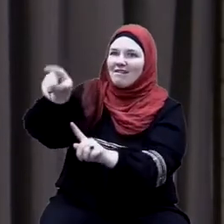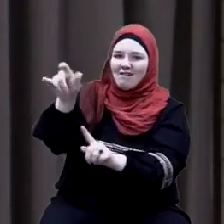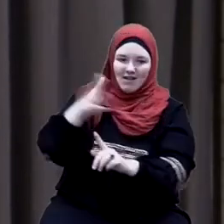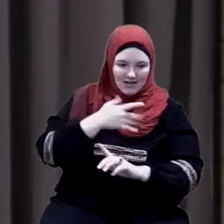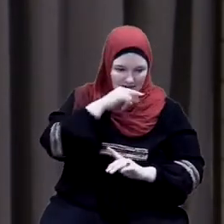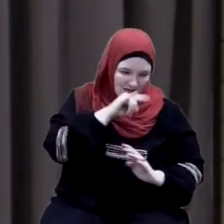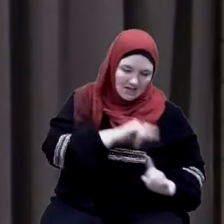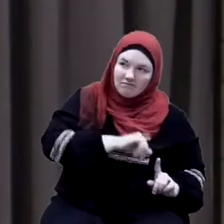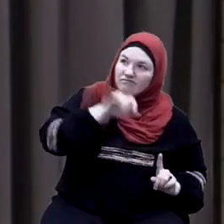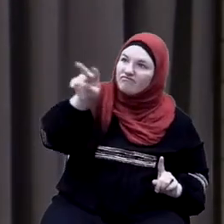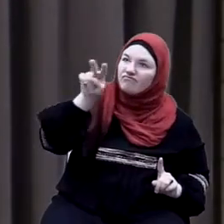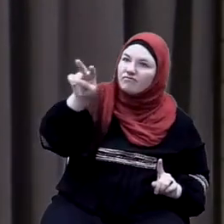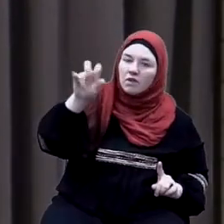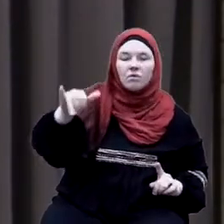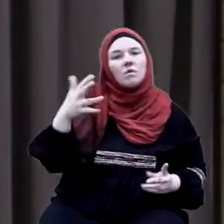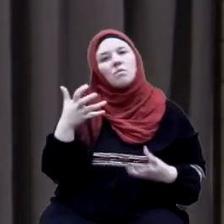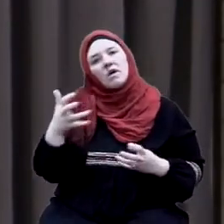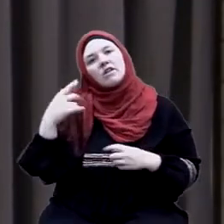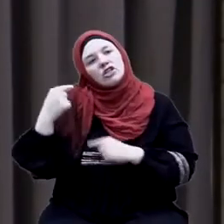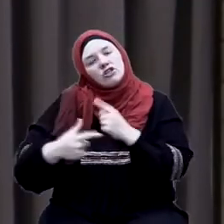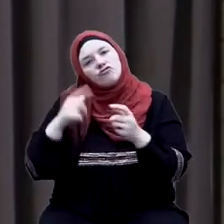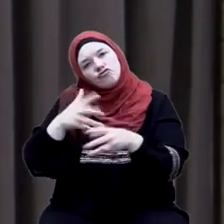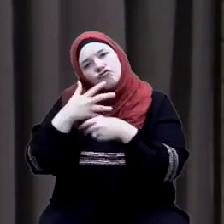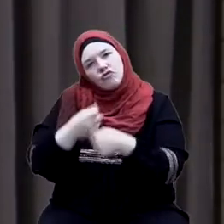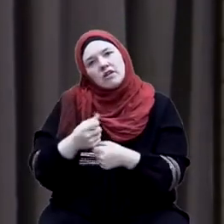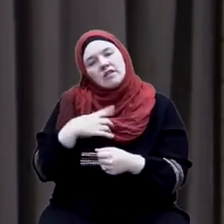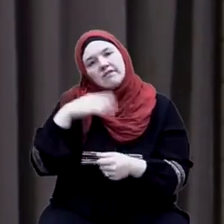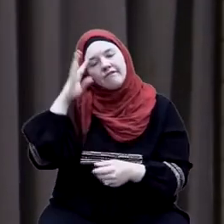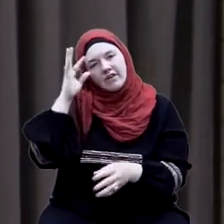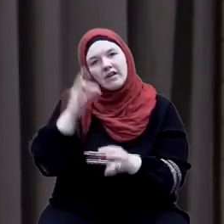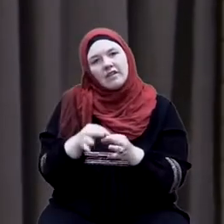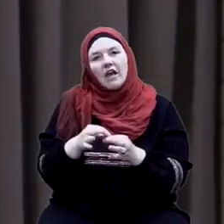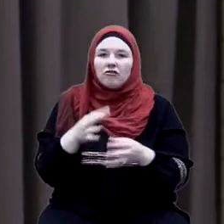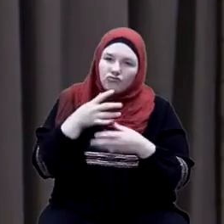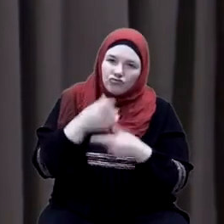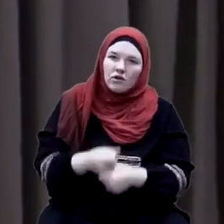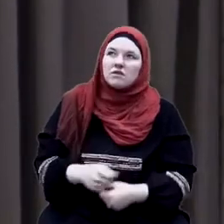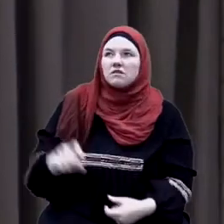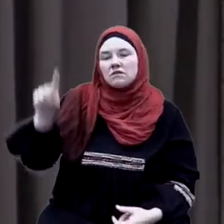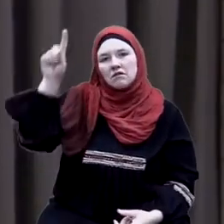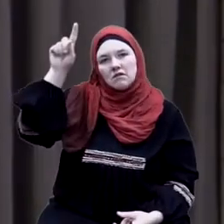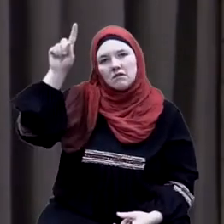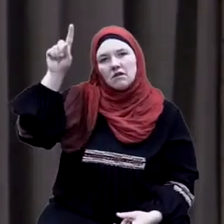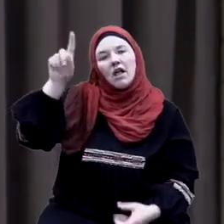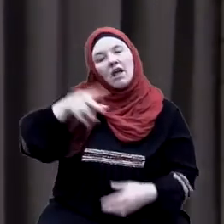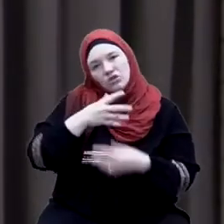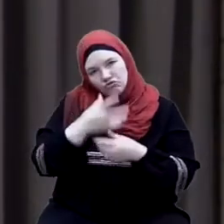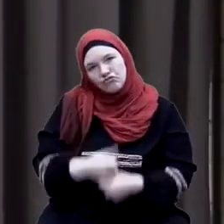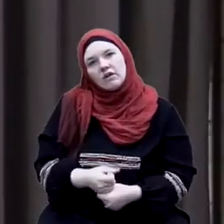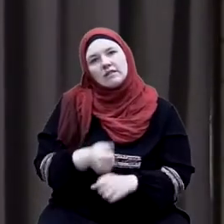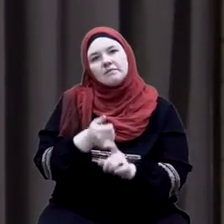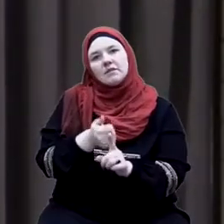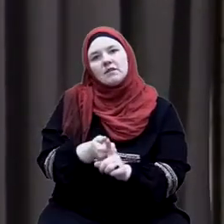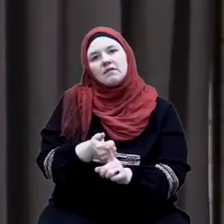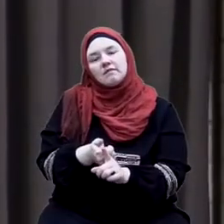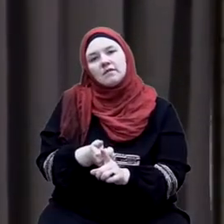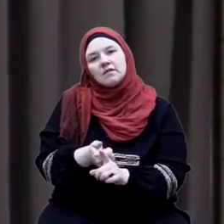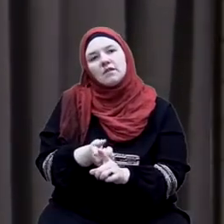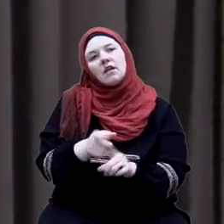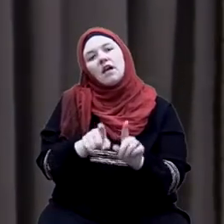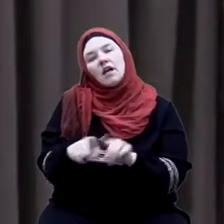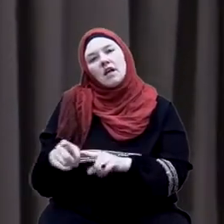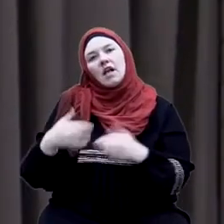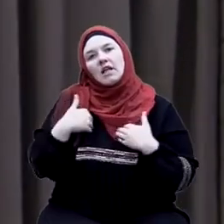a generation that trusts its faith and trusts Allah and trusts themselves and